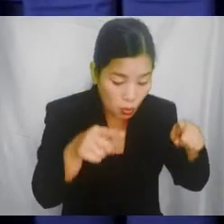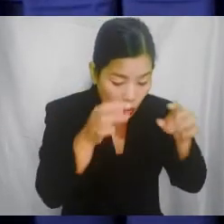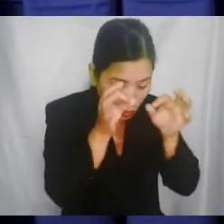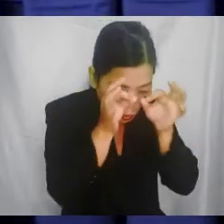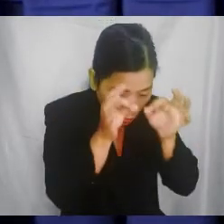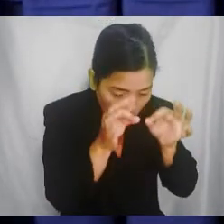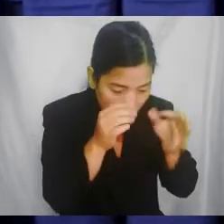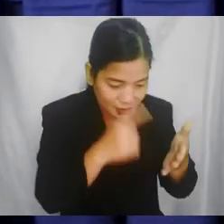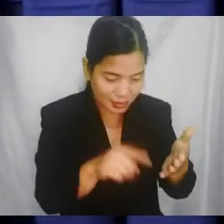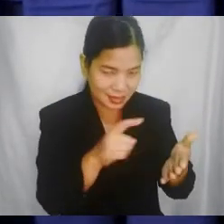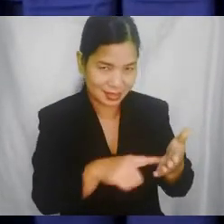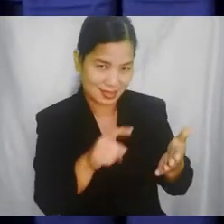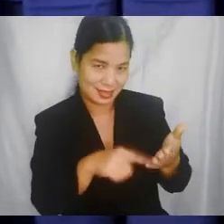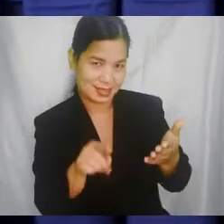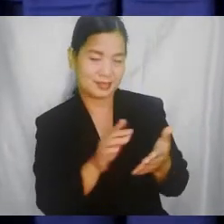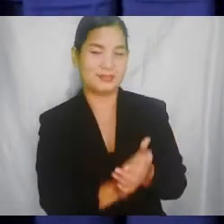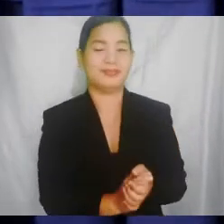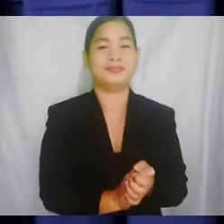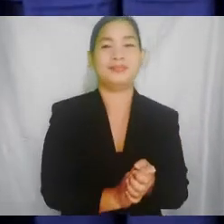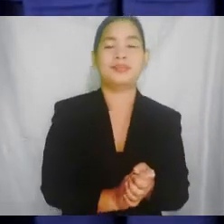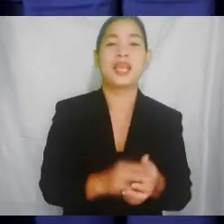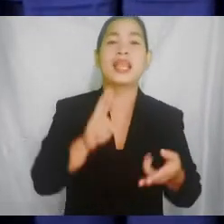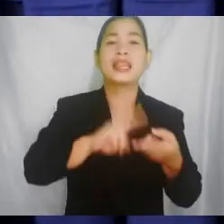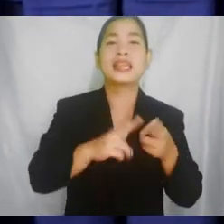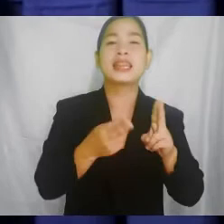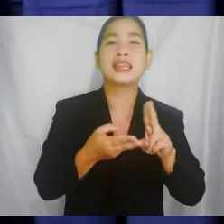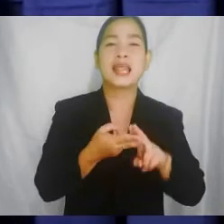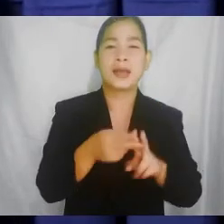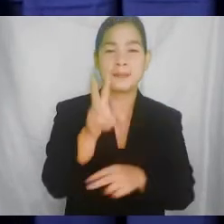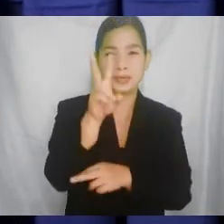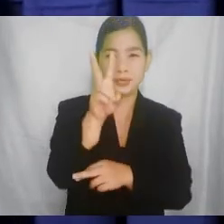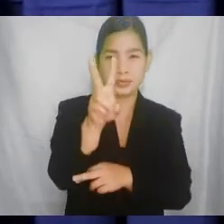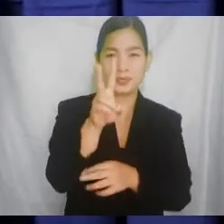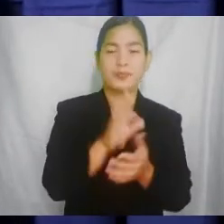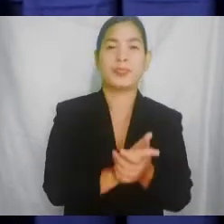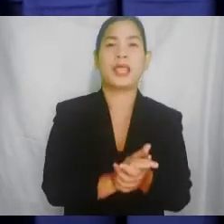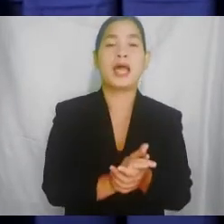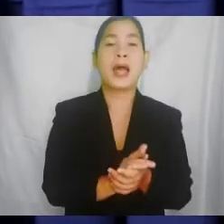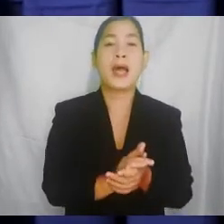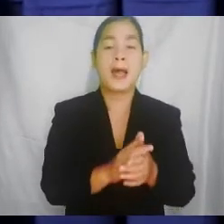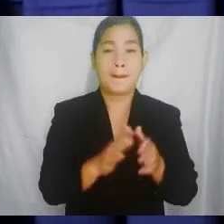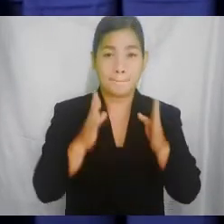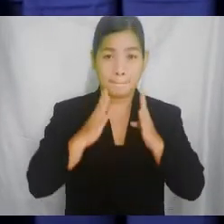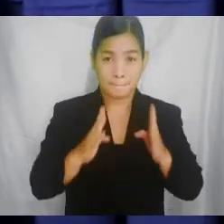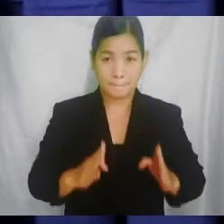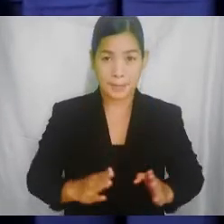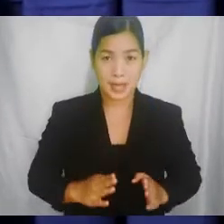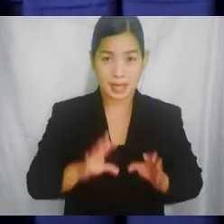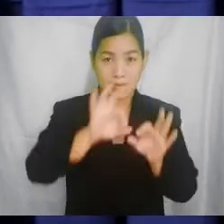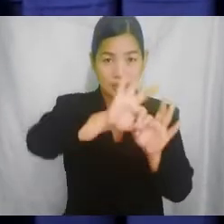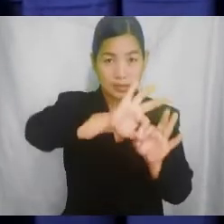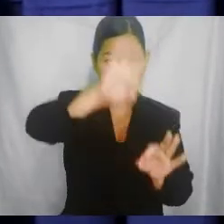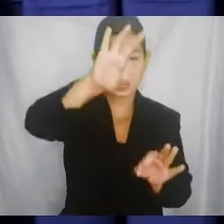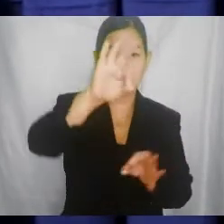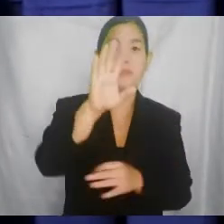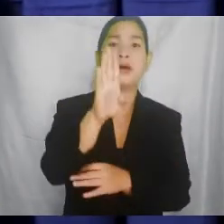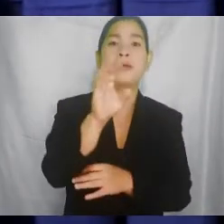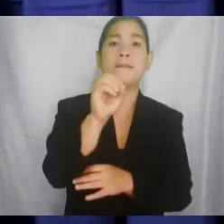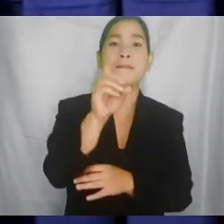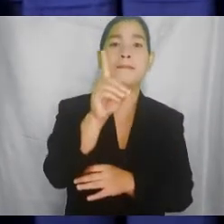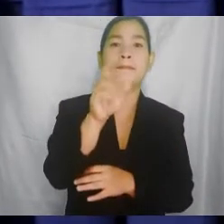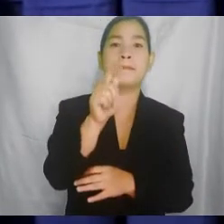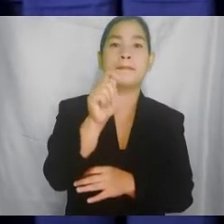For number 2, the answer is body tube, which connects the eyepiece to the objective